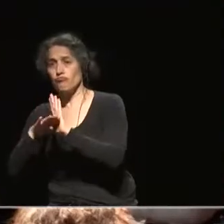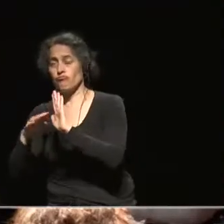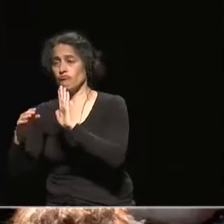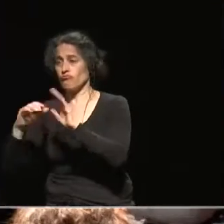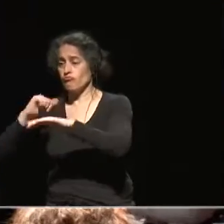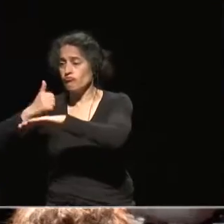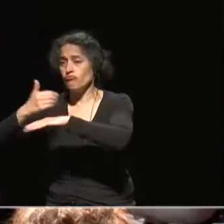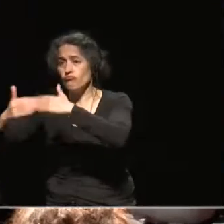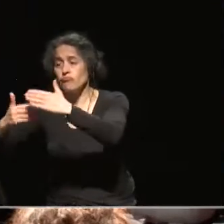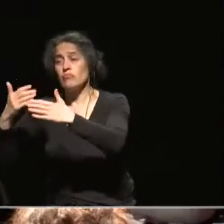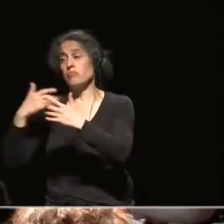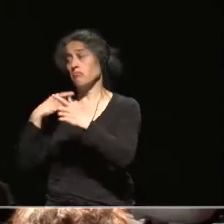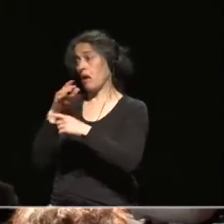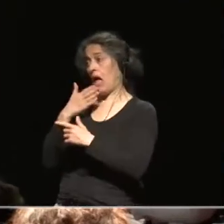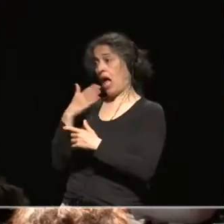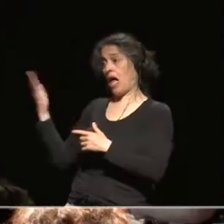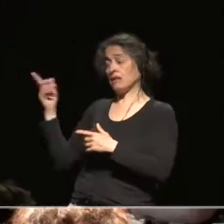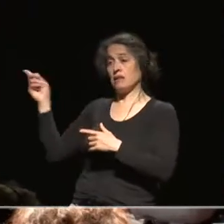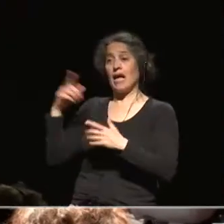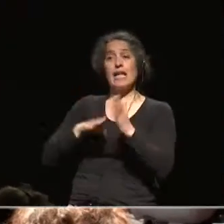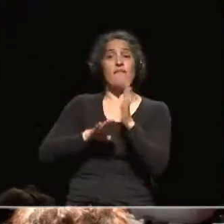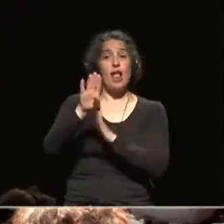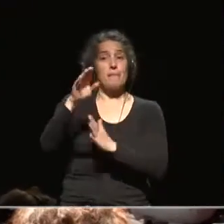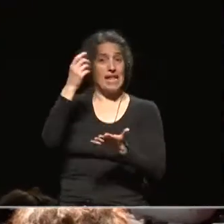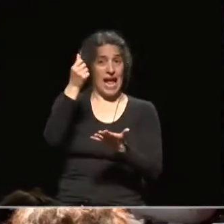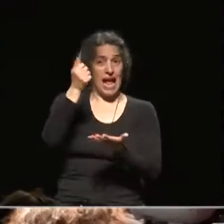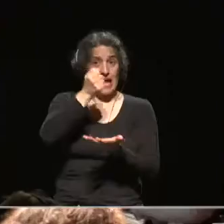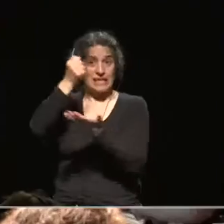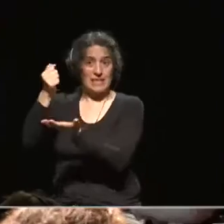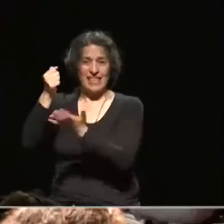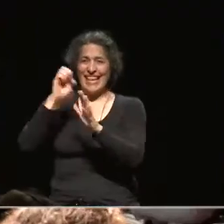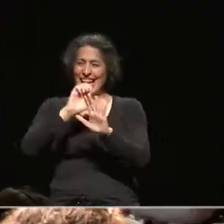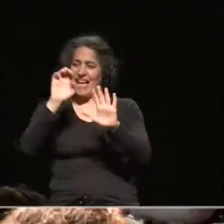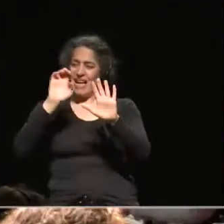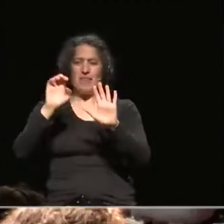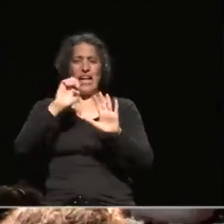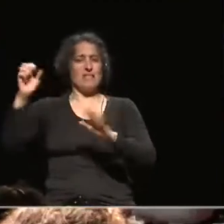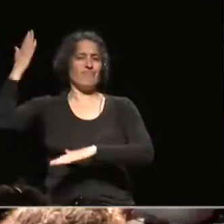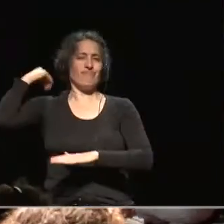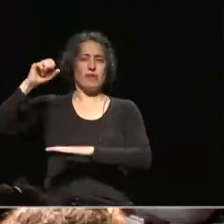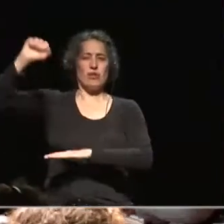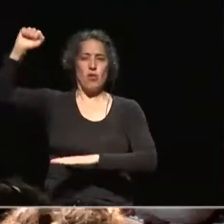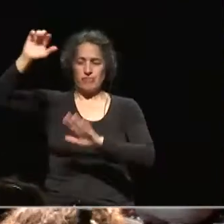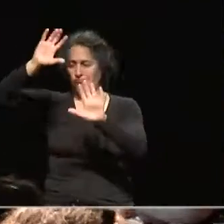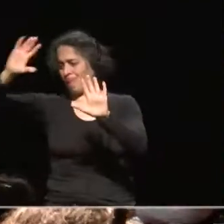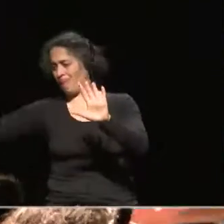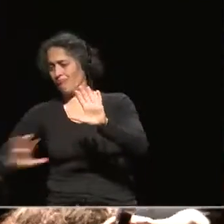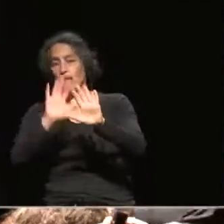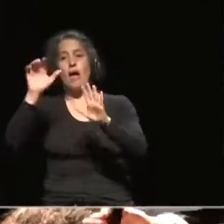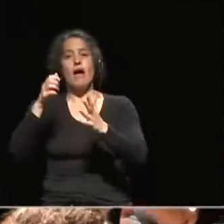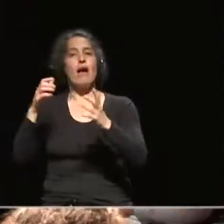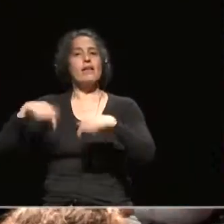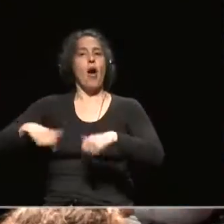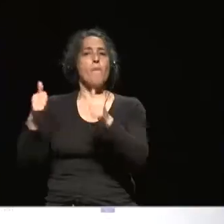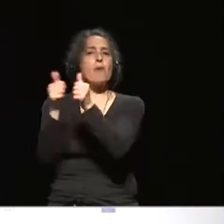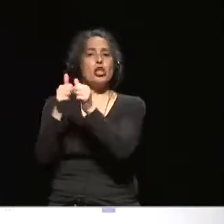with the development assistance? Can you bring development assistance to the Eastern Partnership somehow? Thank you very much. We will now move to